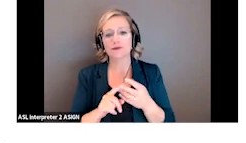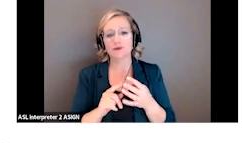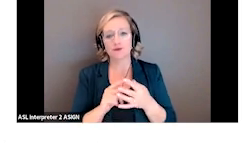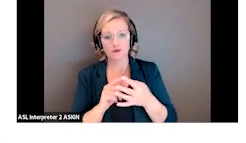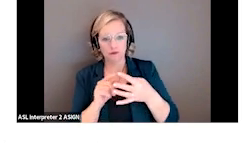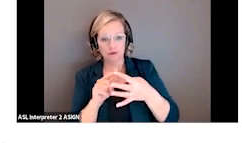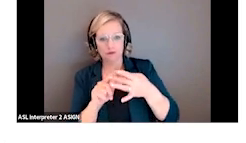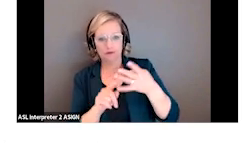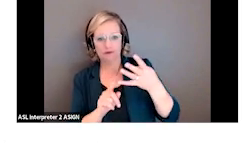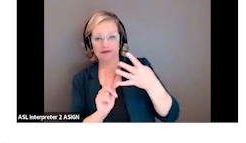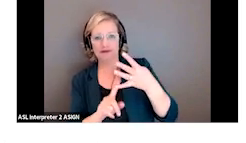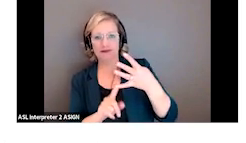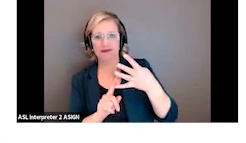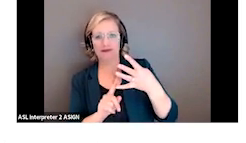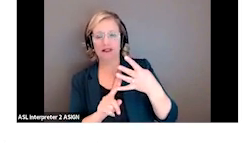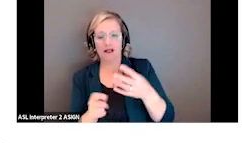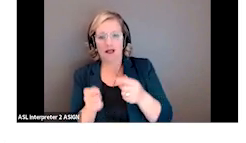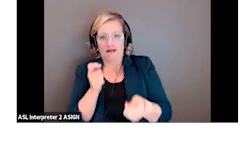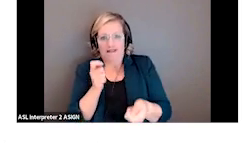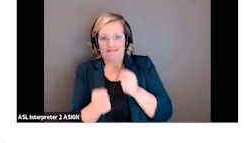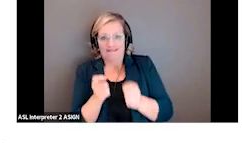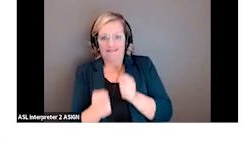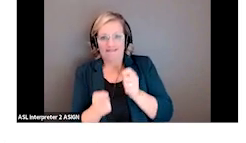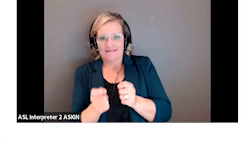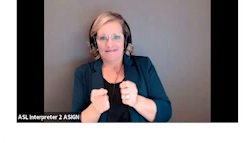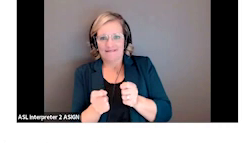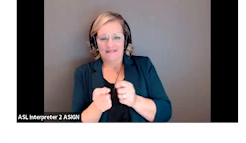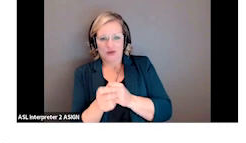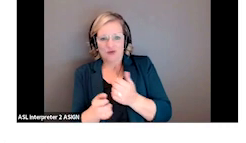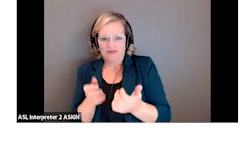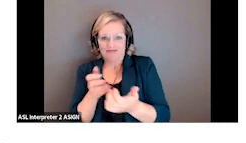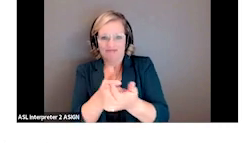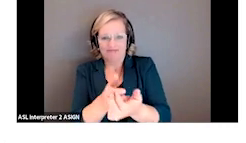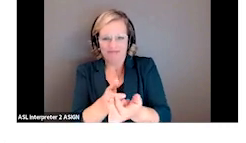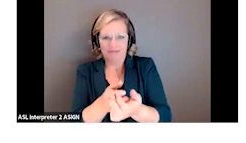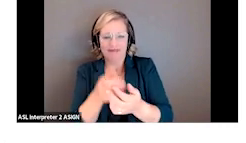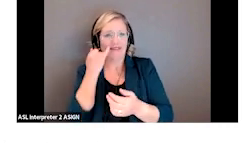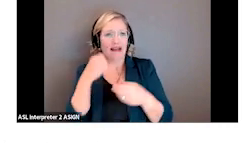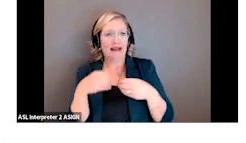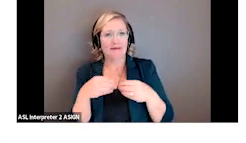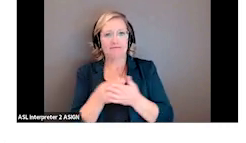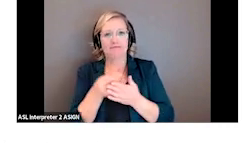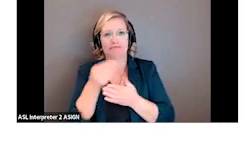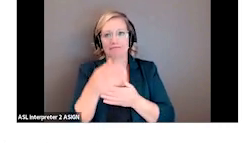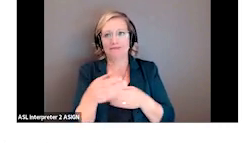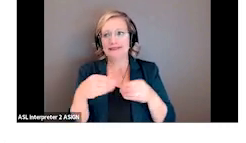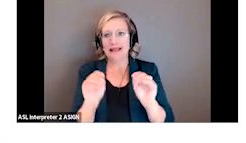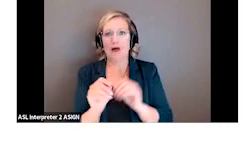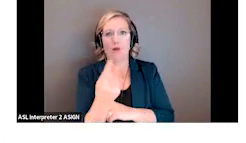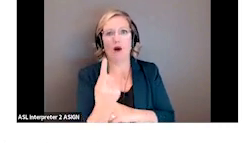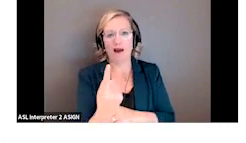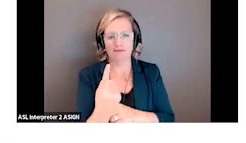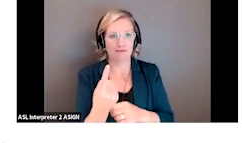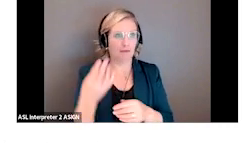pack of Oreo cookies on Amazon, I would never make money. But if I sold 12 of those together in a small